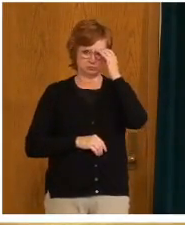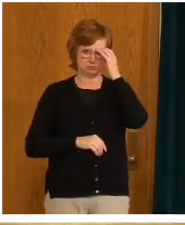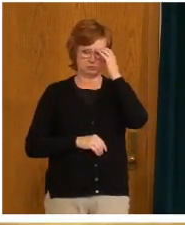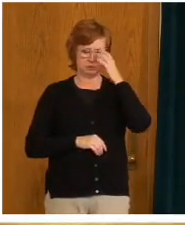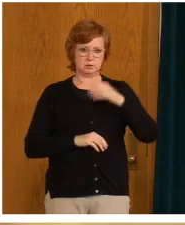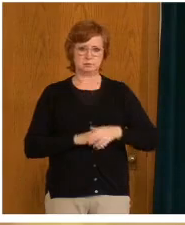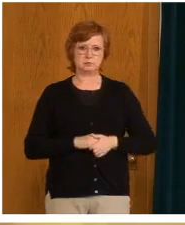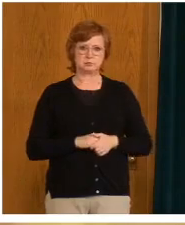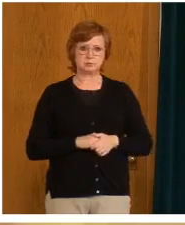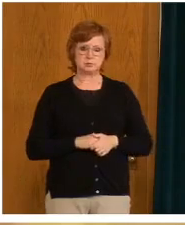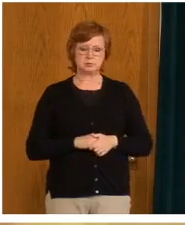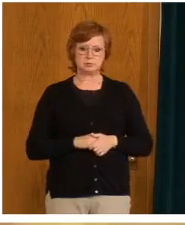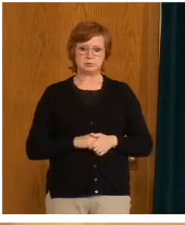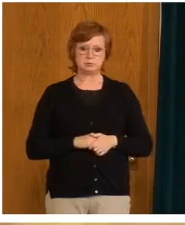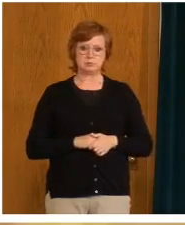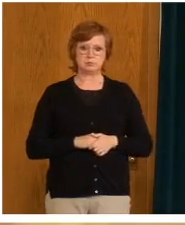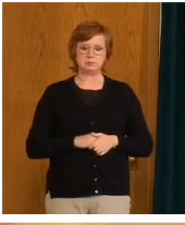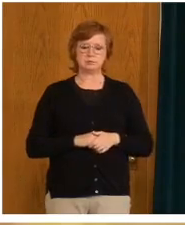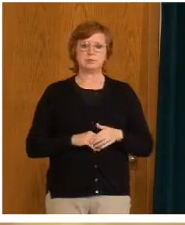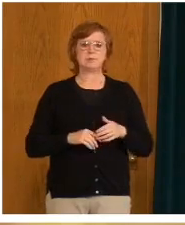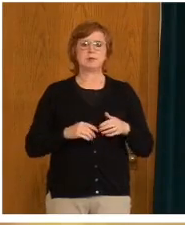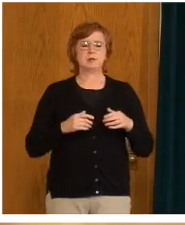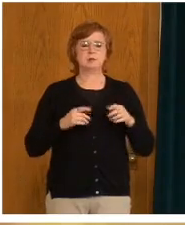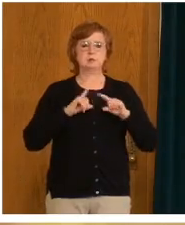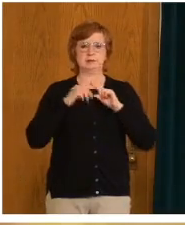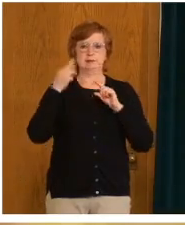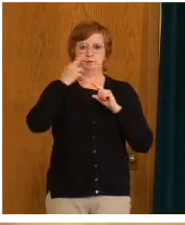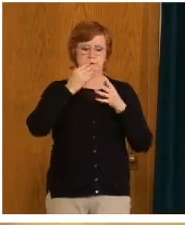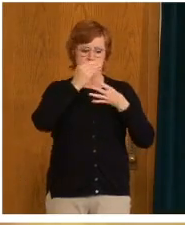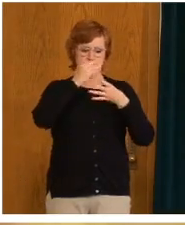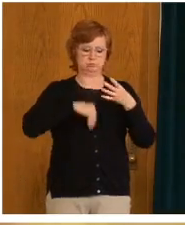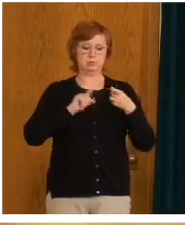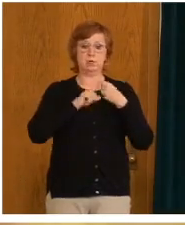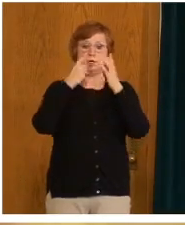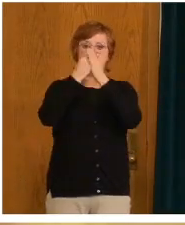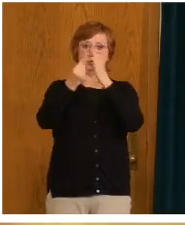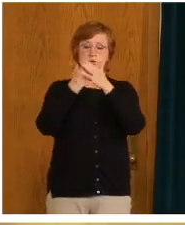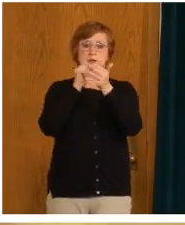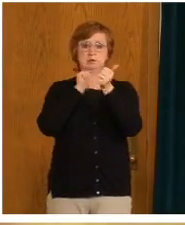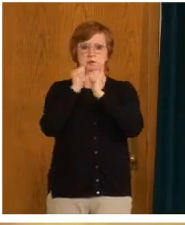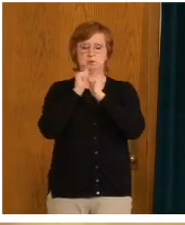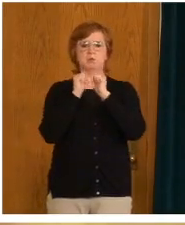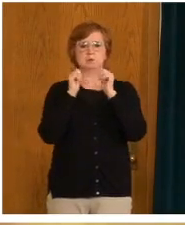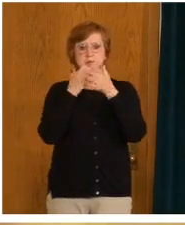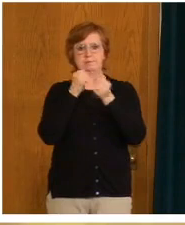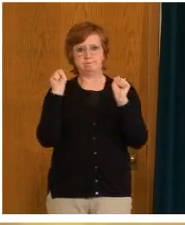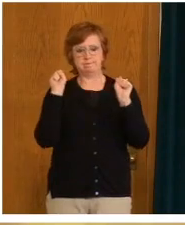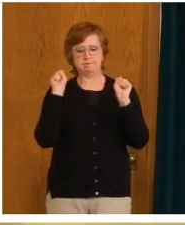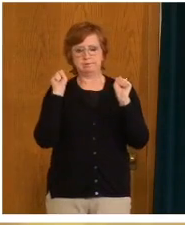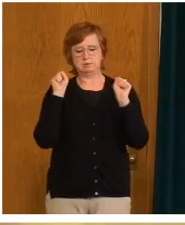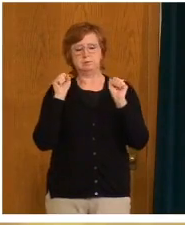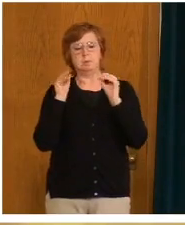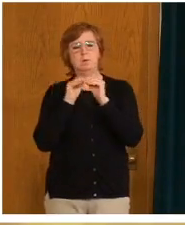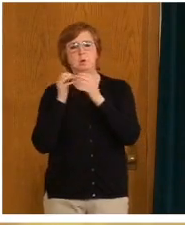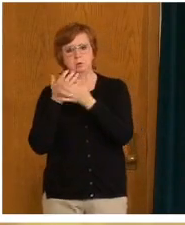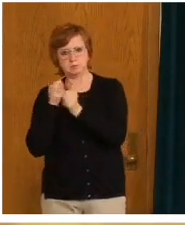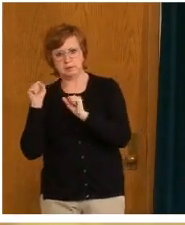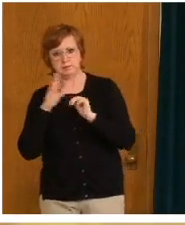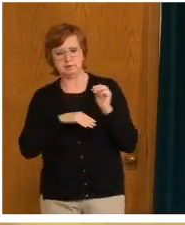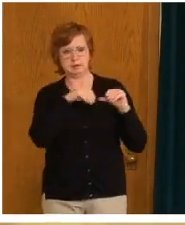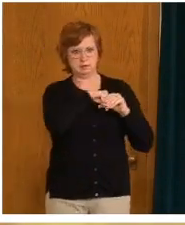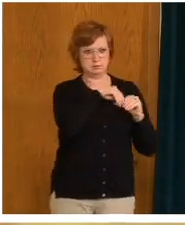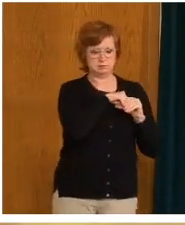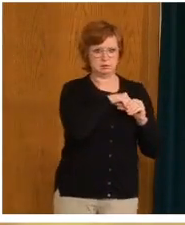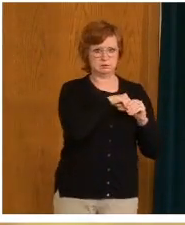the outdoor sports is safe, and I'd spoken to this, is safer than more certainly indoors, and we haven't moved on indoor sporting